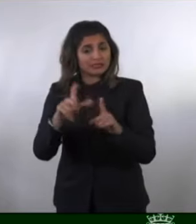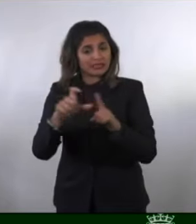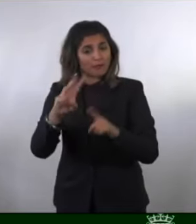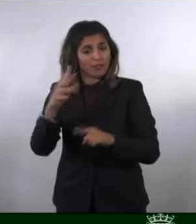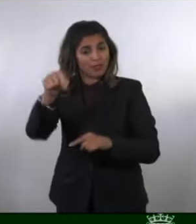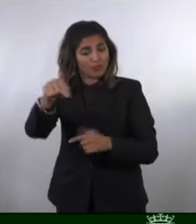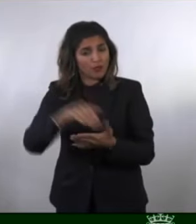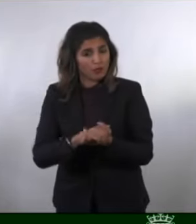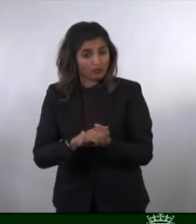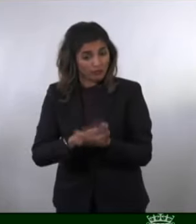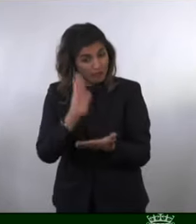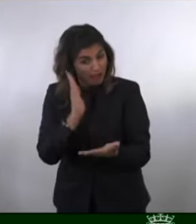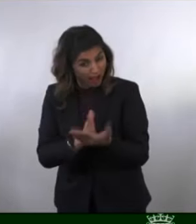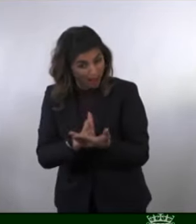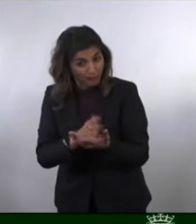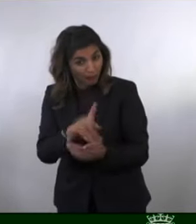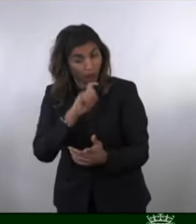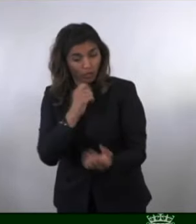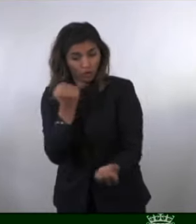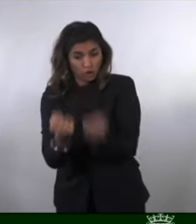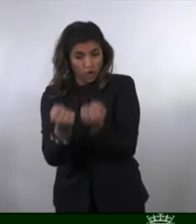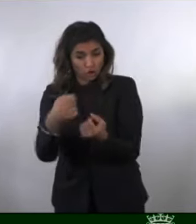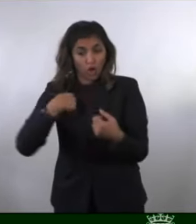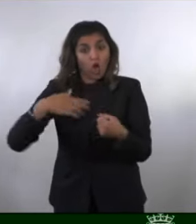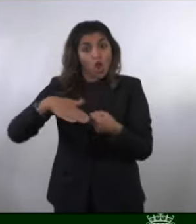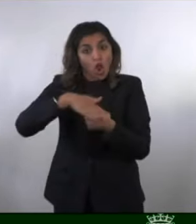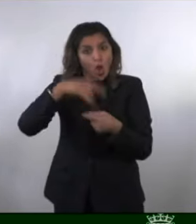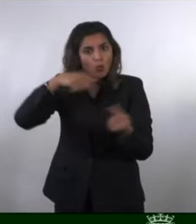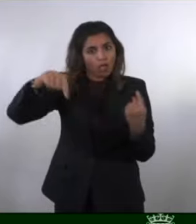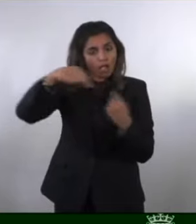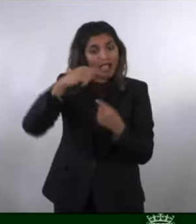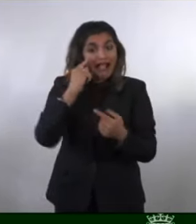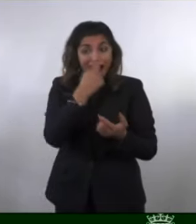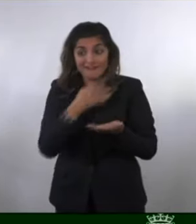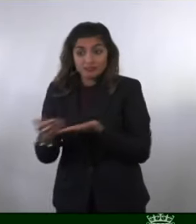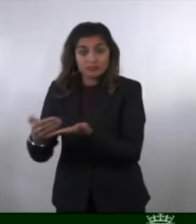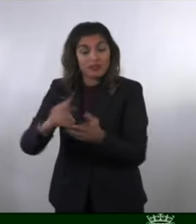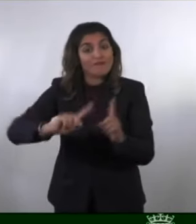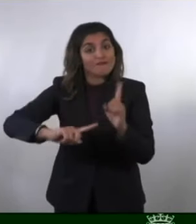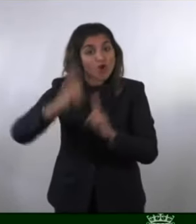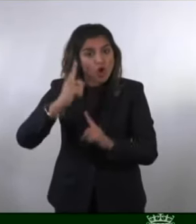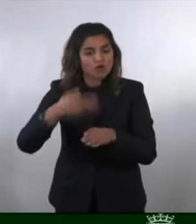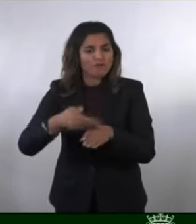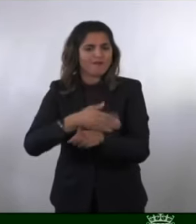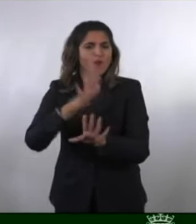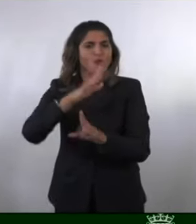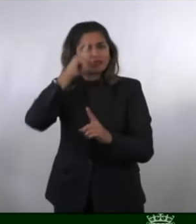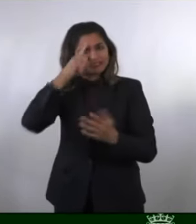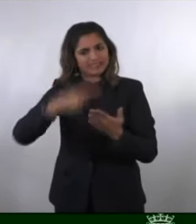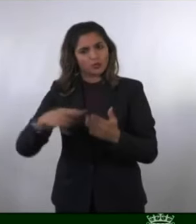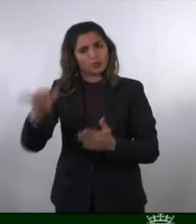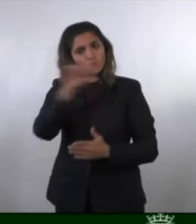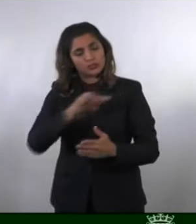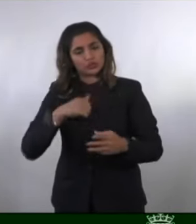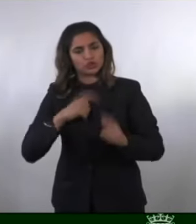local needs, backed up with truly local evidence, so they can see for themselves why the action is needed?